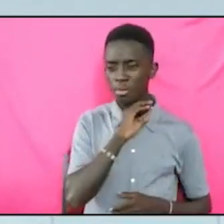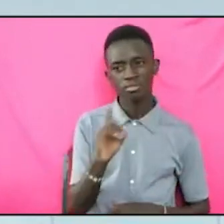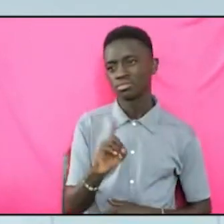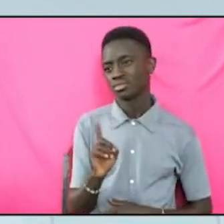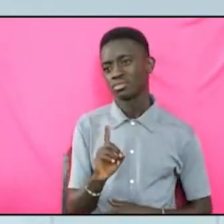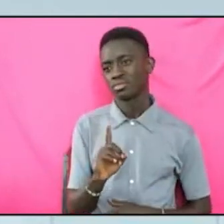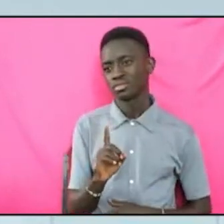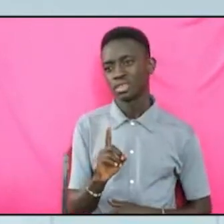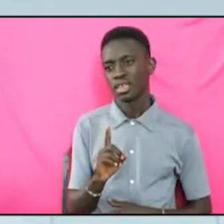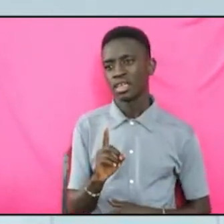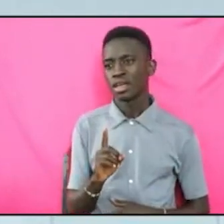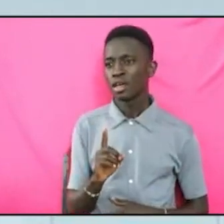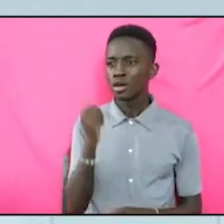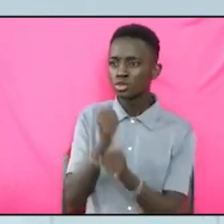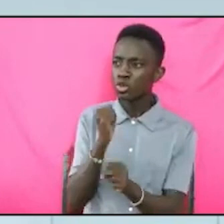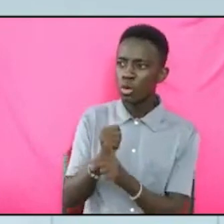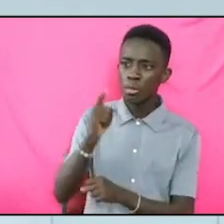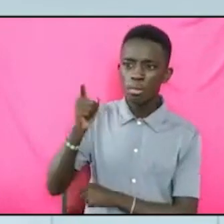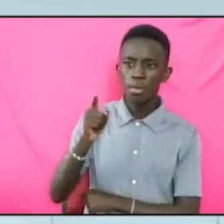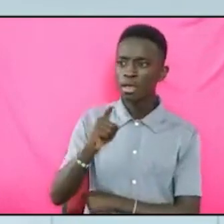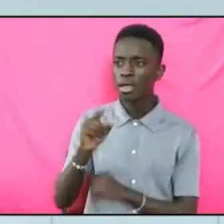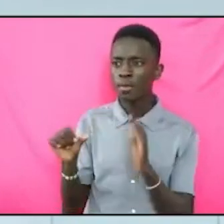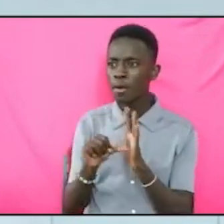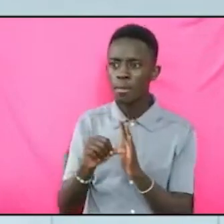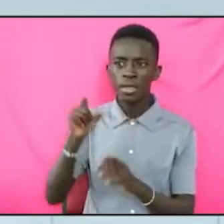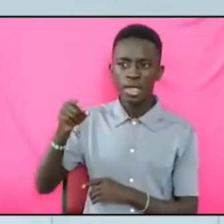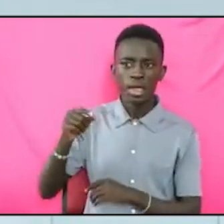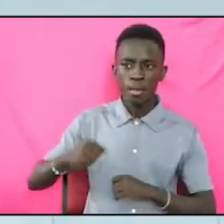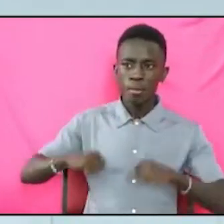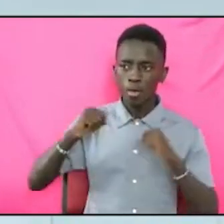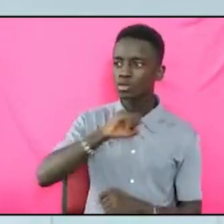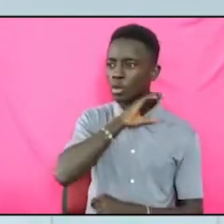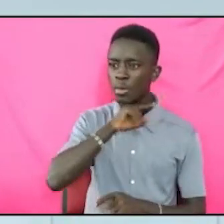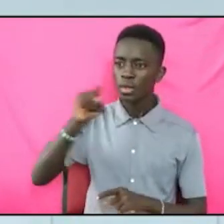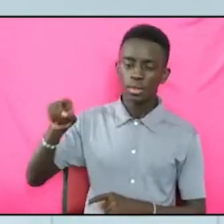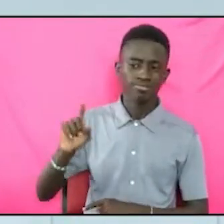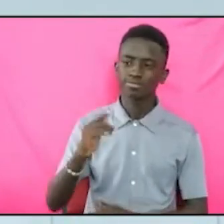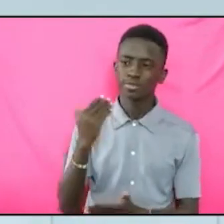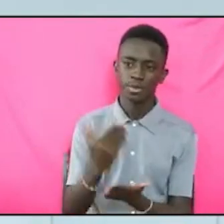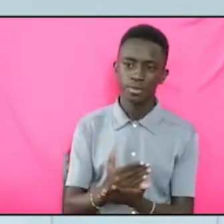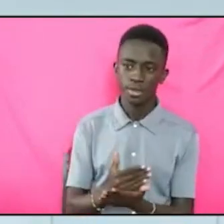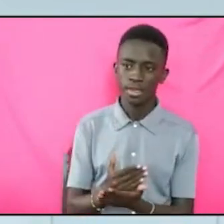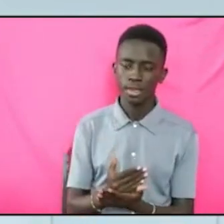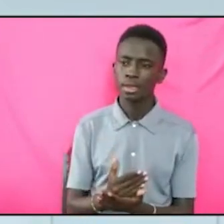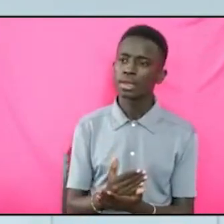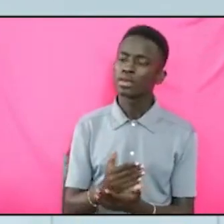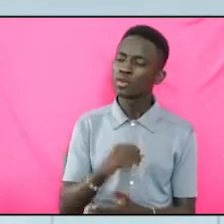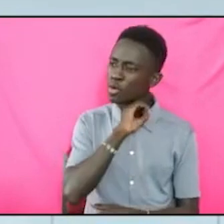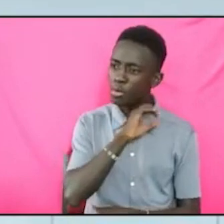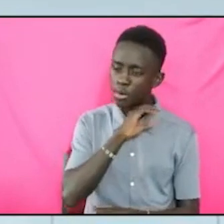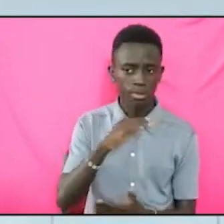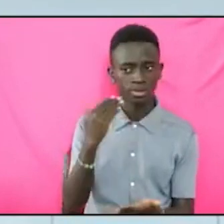Stop complaining about your job or your bosses. Stop complaining. Be agents of transformation.